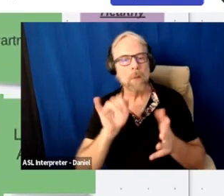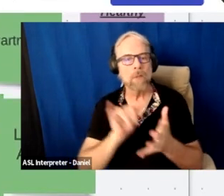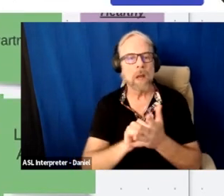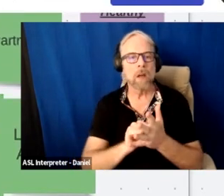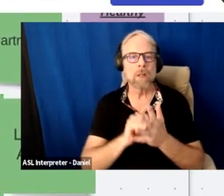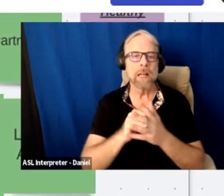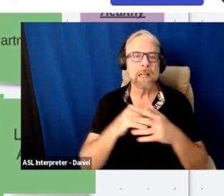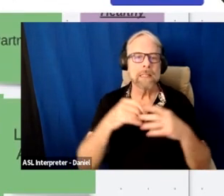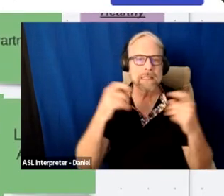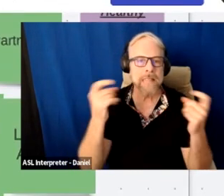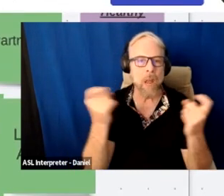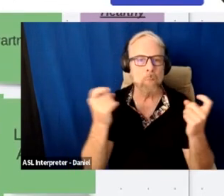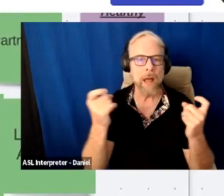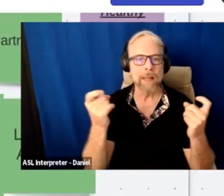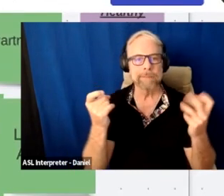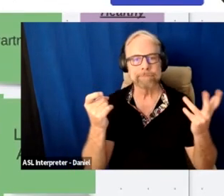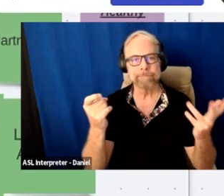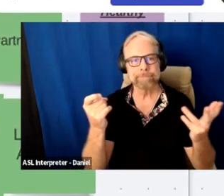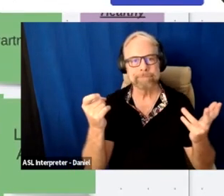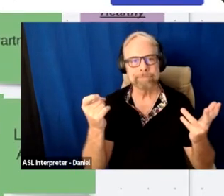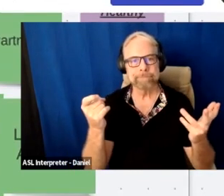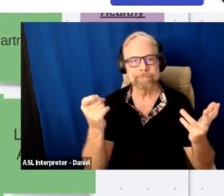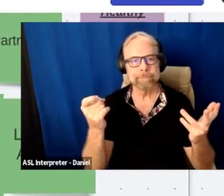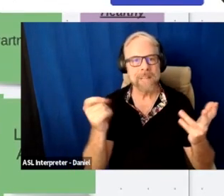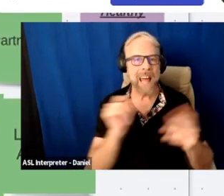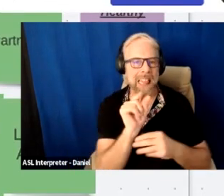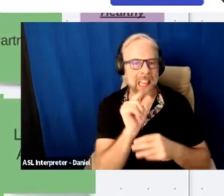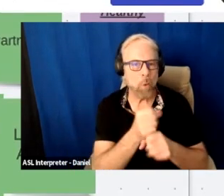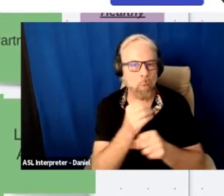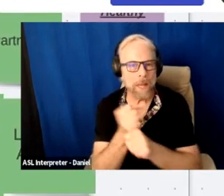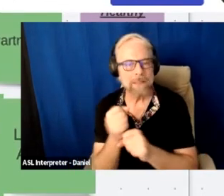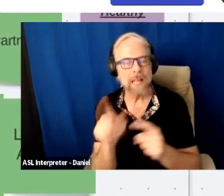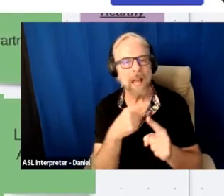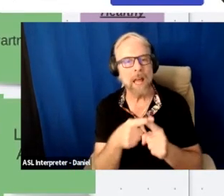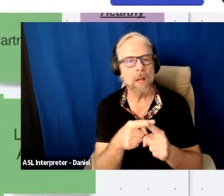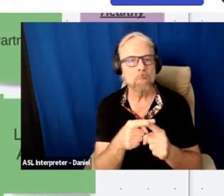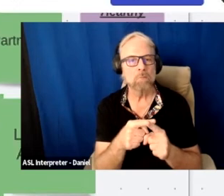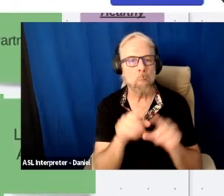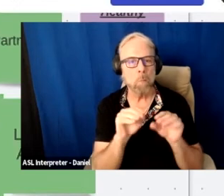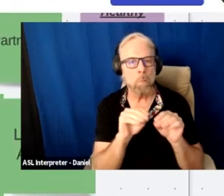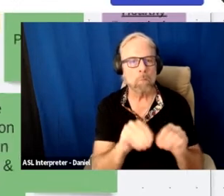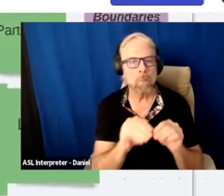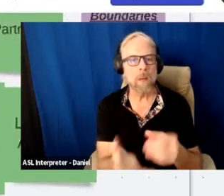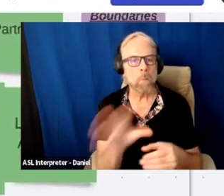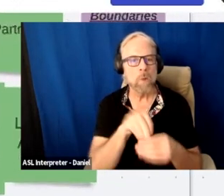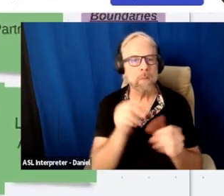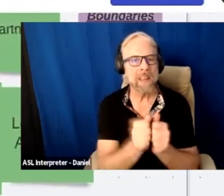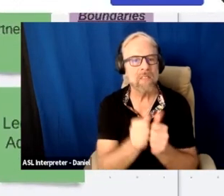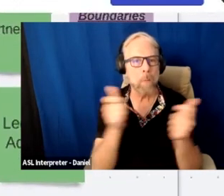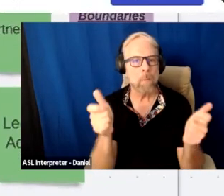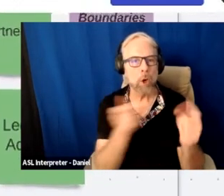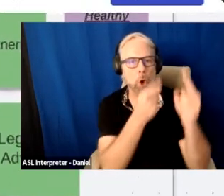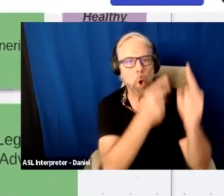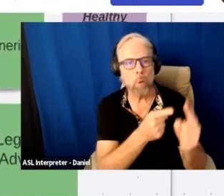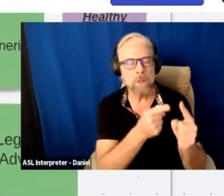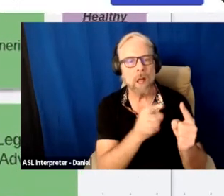celebrating the little wins and situating them in the bigger goals. And the